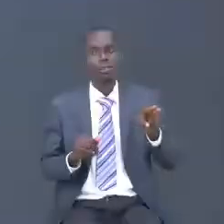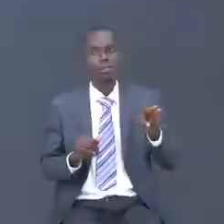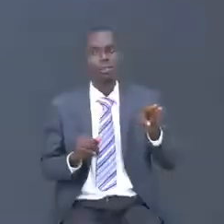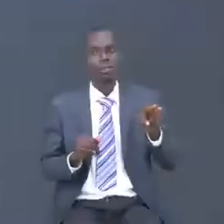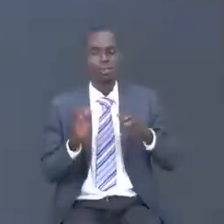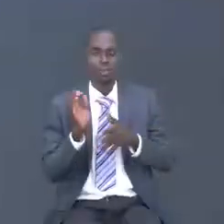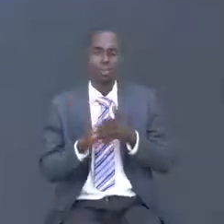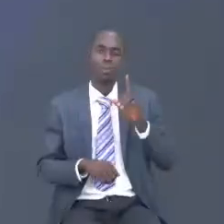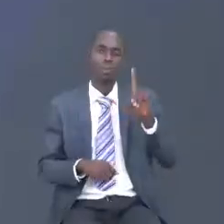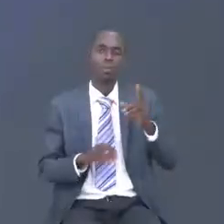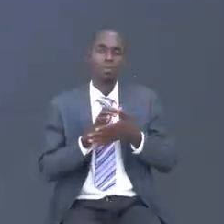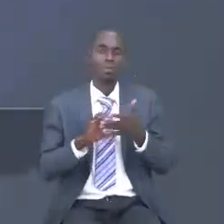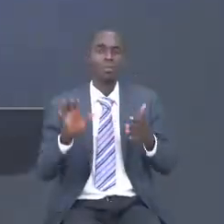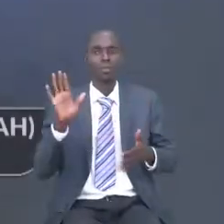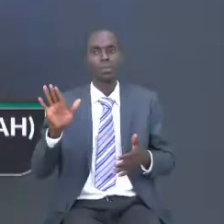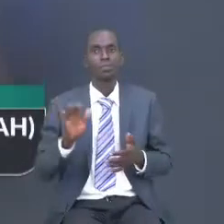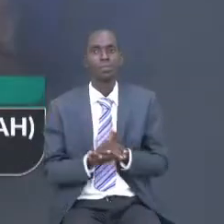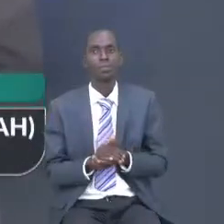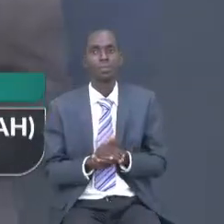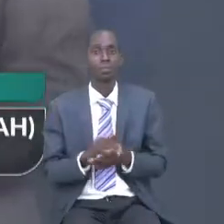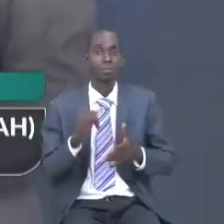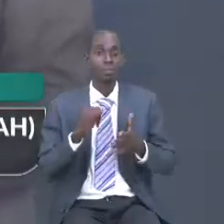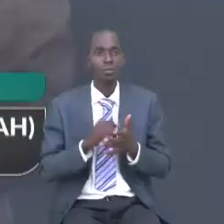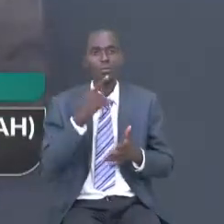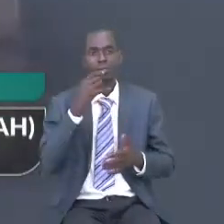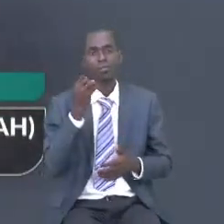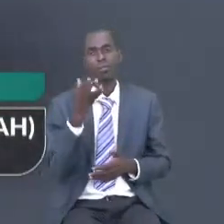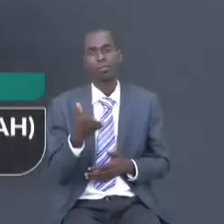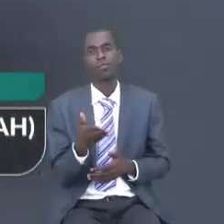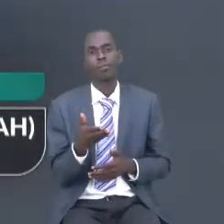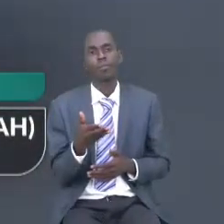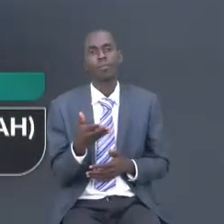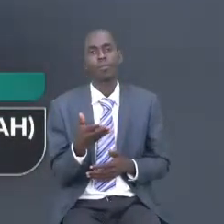from verse 5. It says,